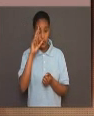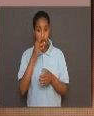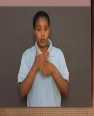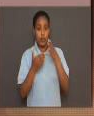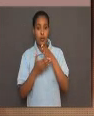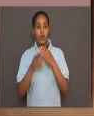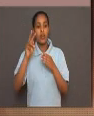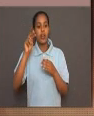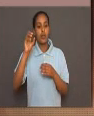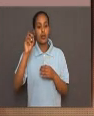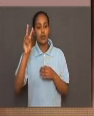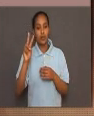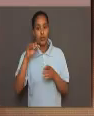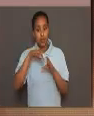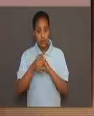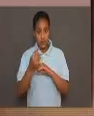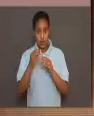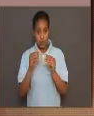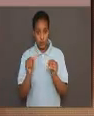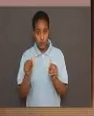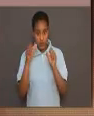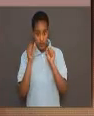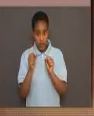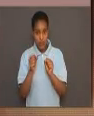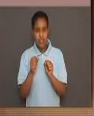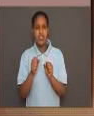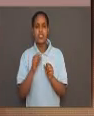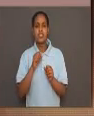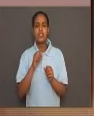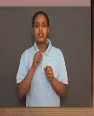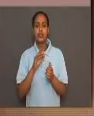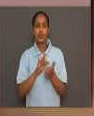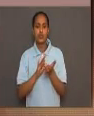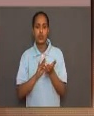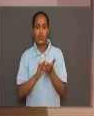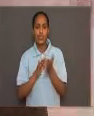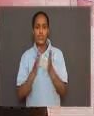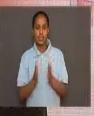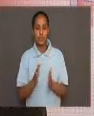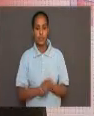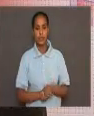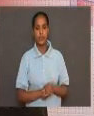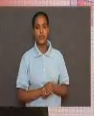of nitrites in the soil can be toxic to plants.